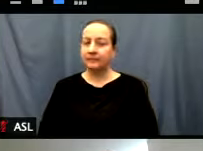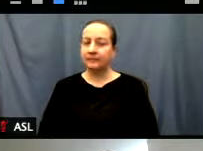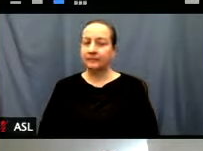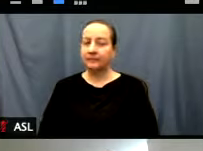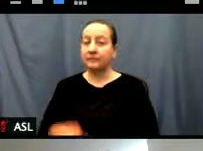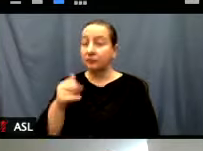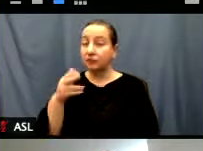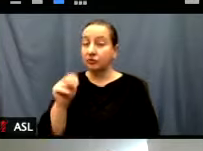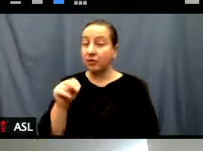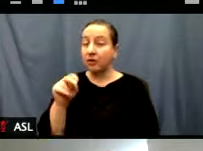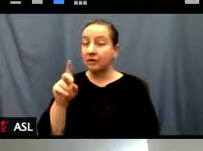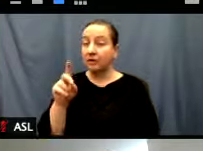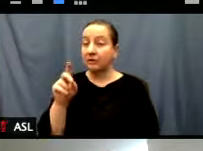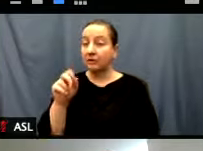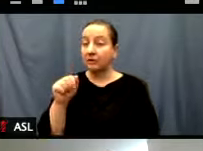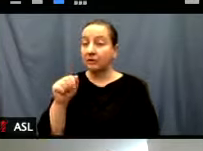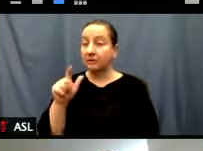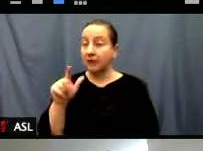John Daly, can you hear us?